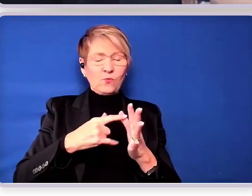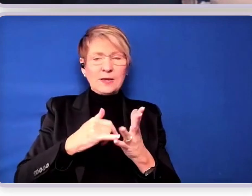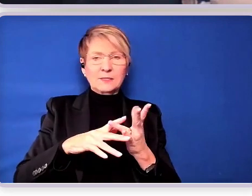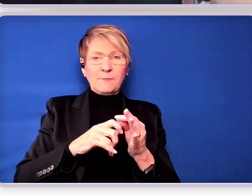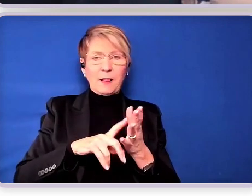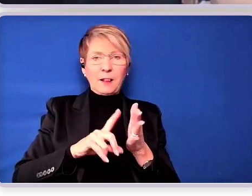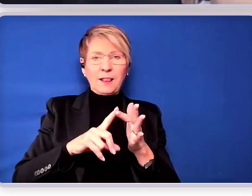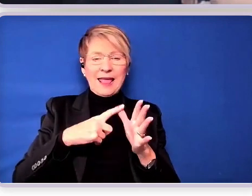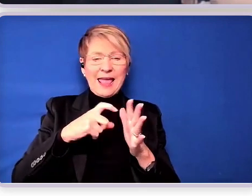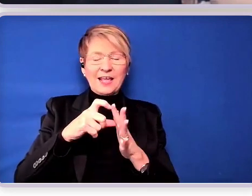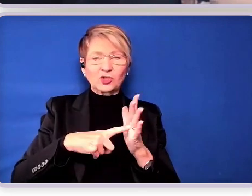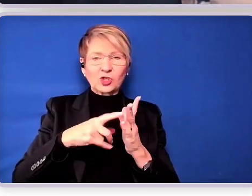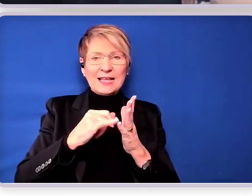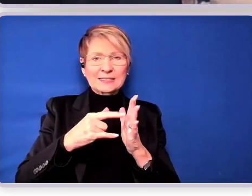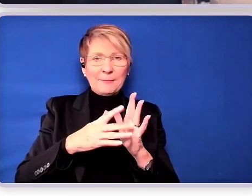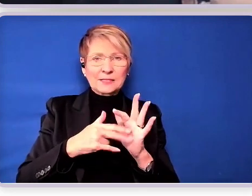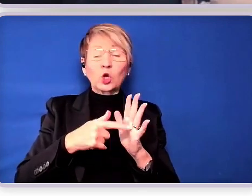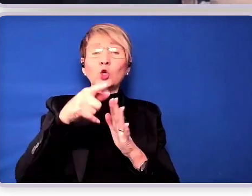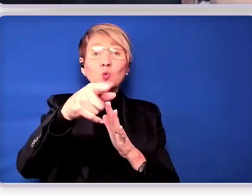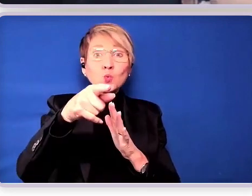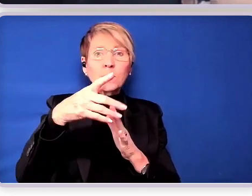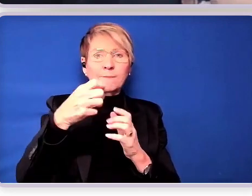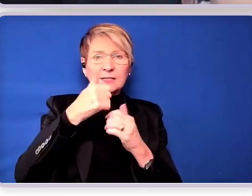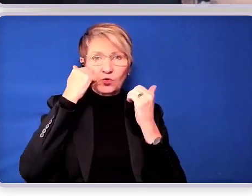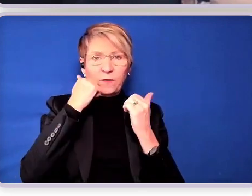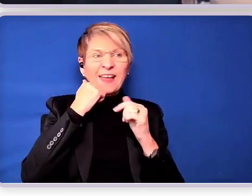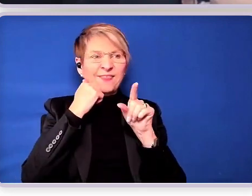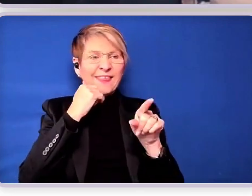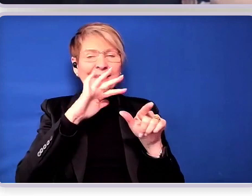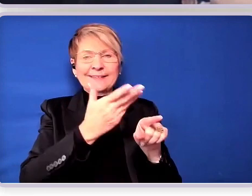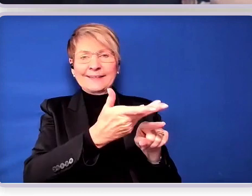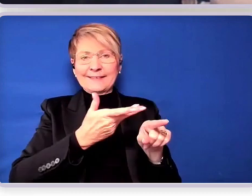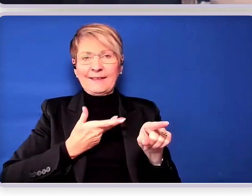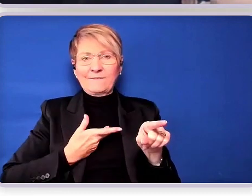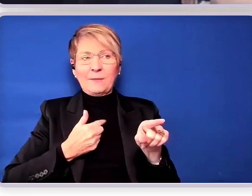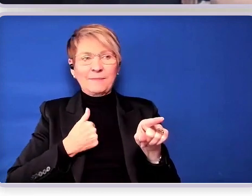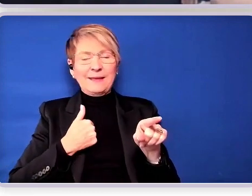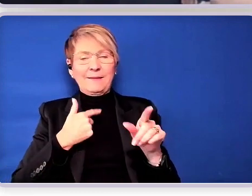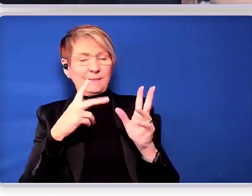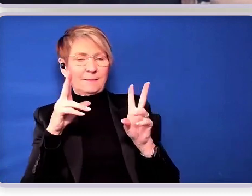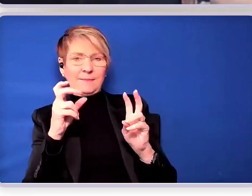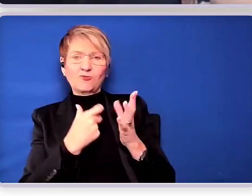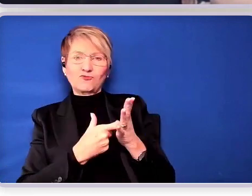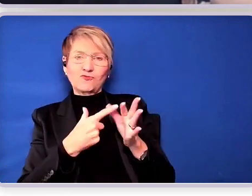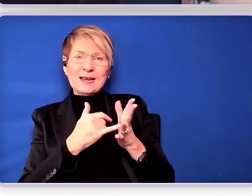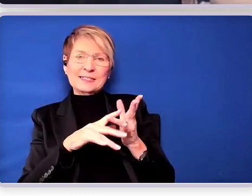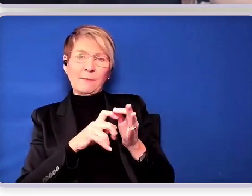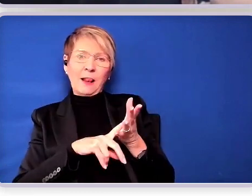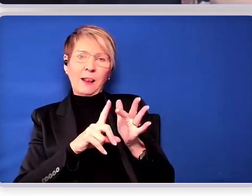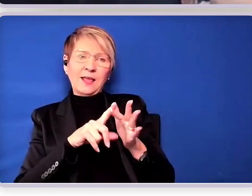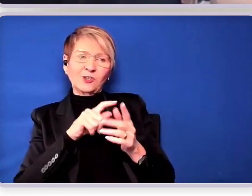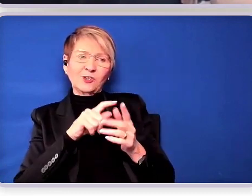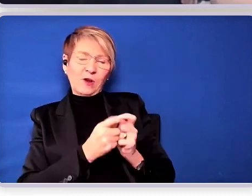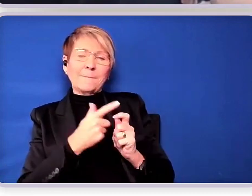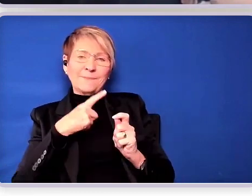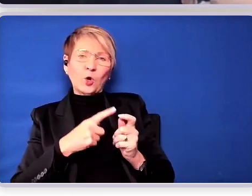a reasonable adjustment because of your disability. And if you think about that, it just